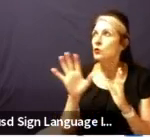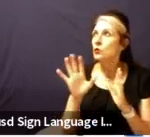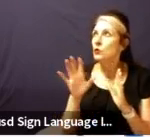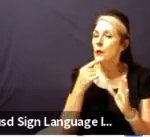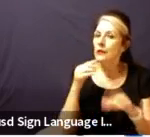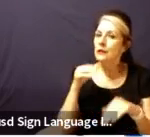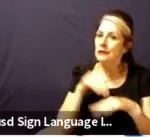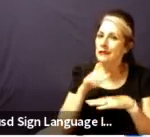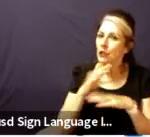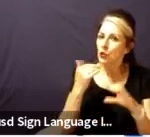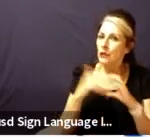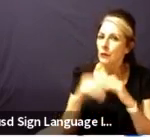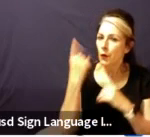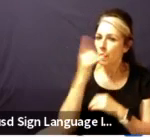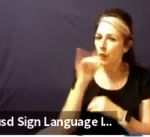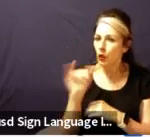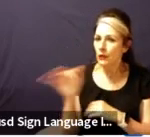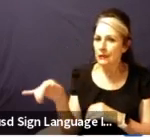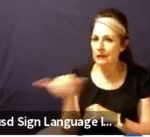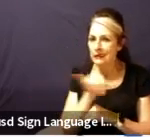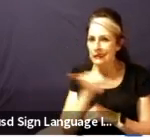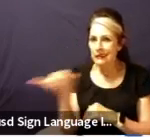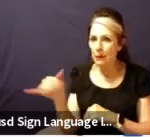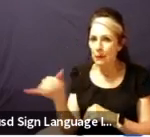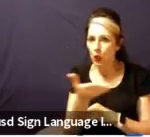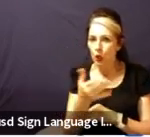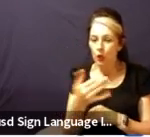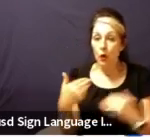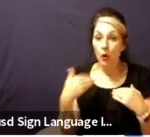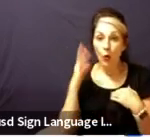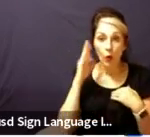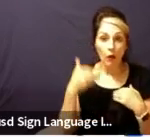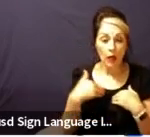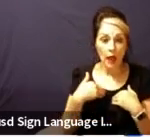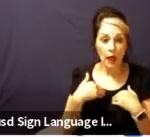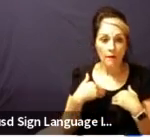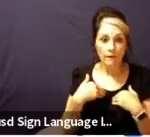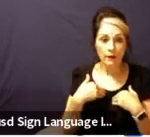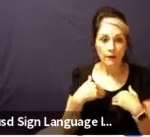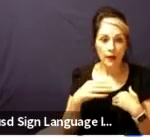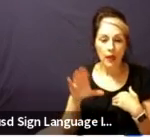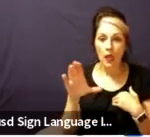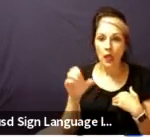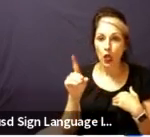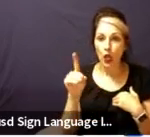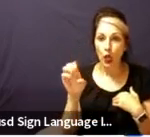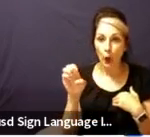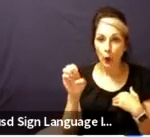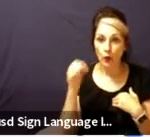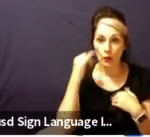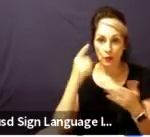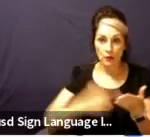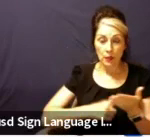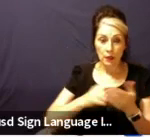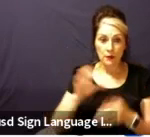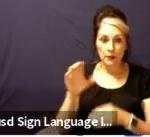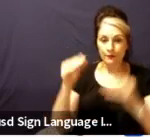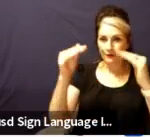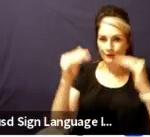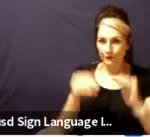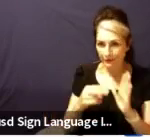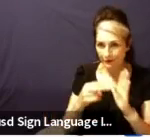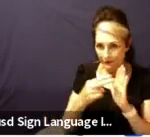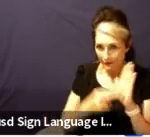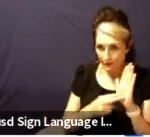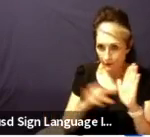you an email. It will look similar to this, and it will have this email code. Now, sometimes with this email code, it